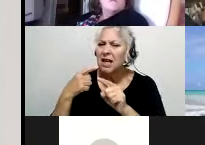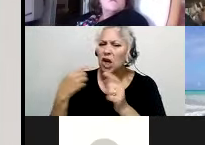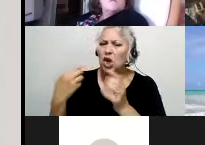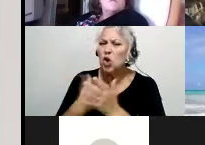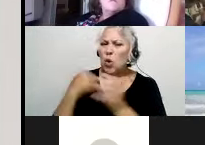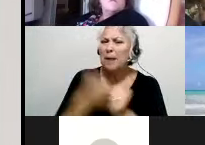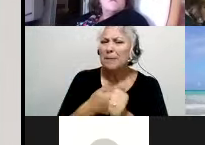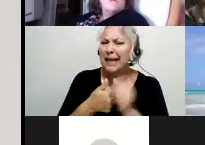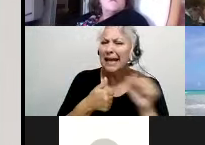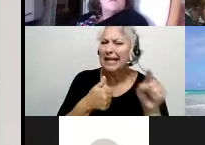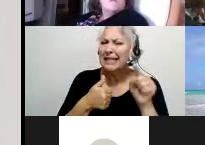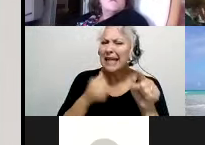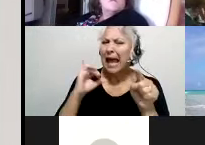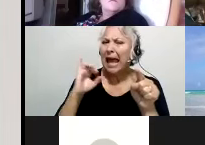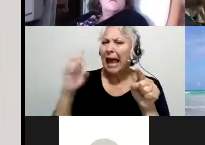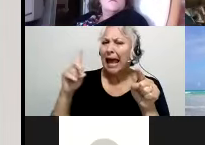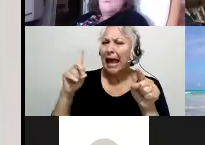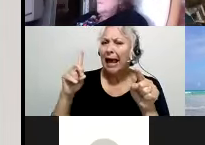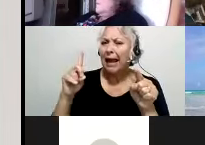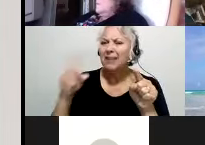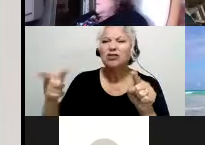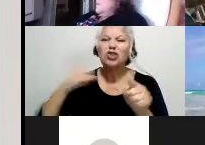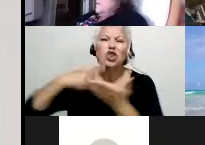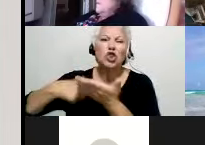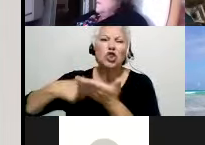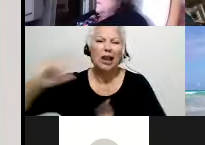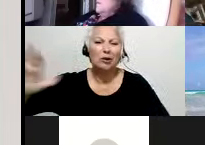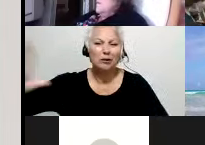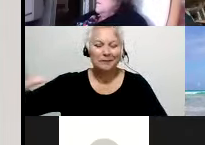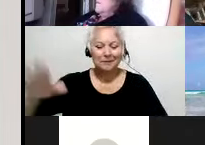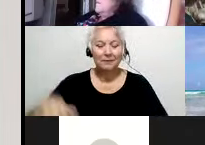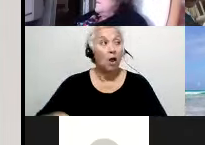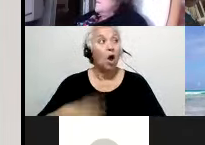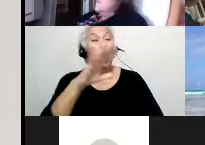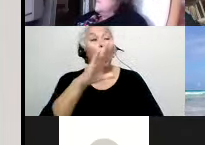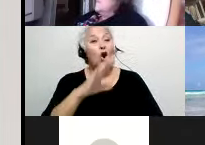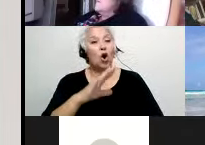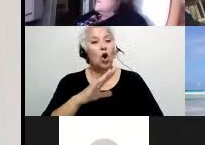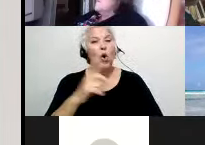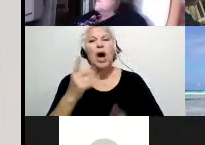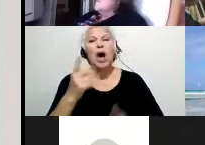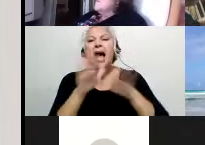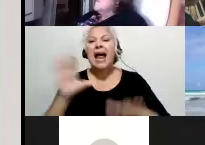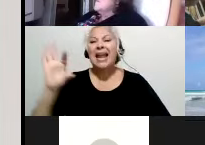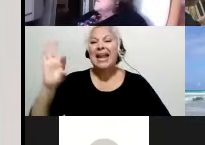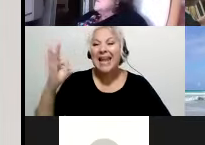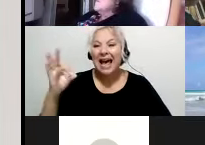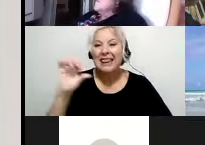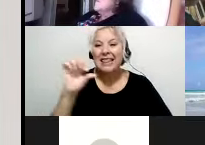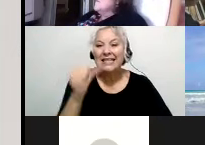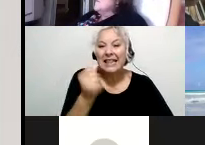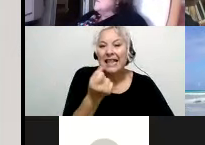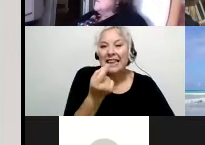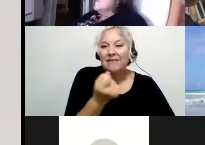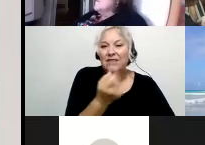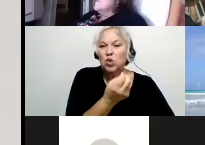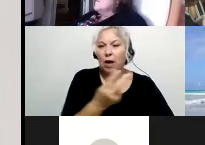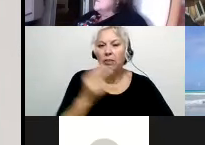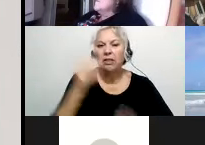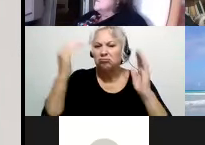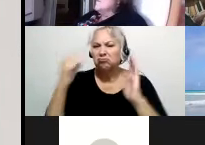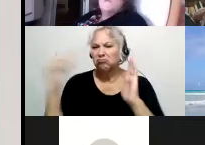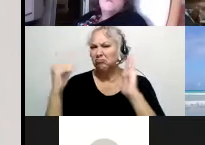update to Ed Plan. I can have her talk about that in a second. It's broken up 9th, 10th, 11th, 12th. They enter the titles of the courses. It's already